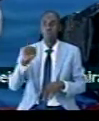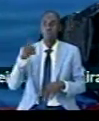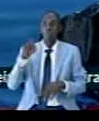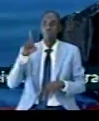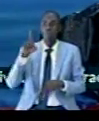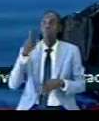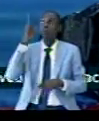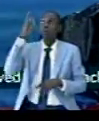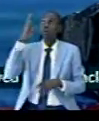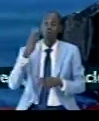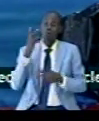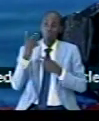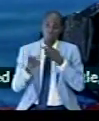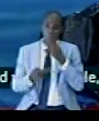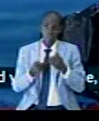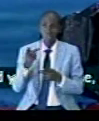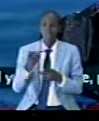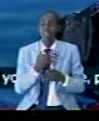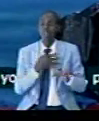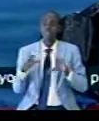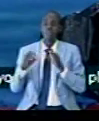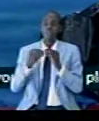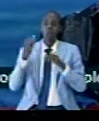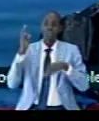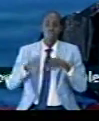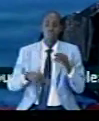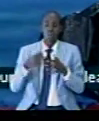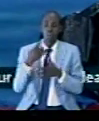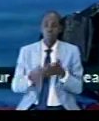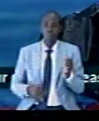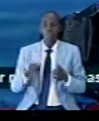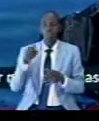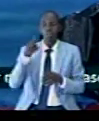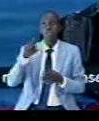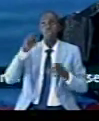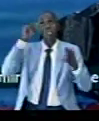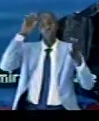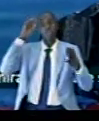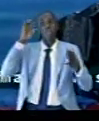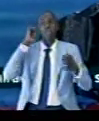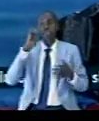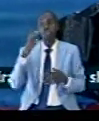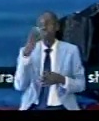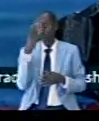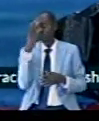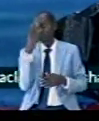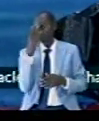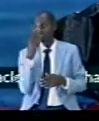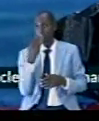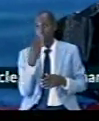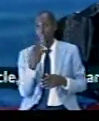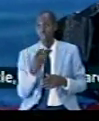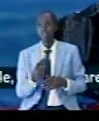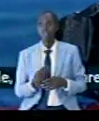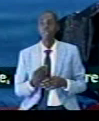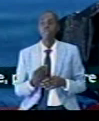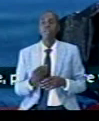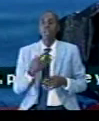I mean, God did beyond my expectations. I was only seeking for a relief from the pain, but God did a